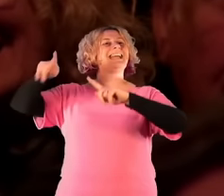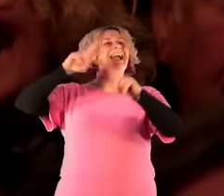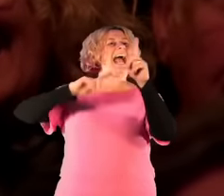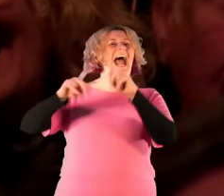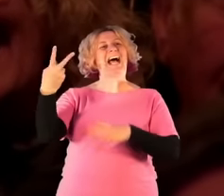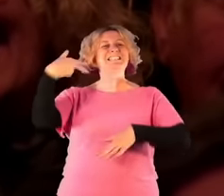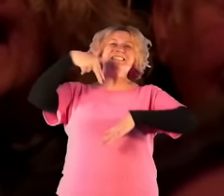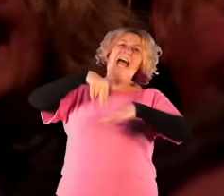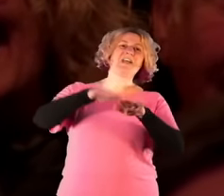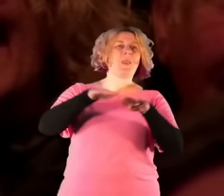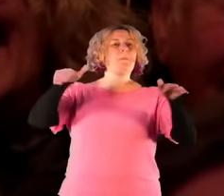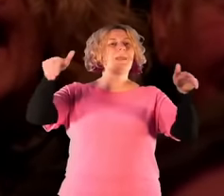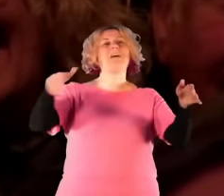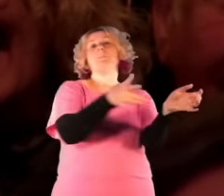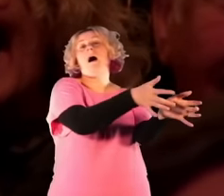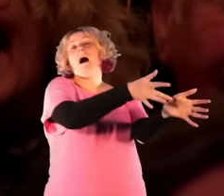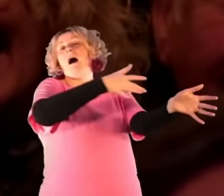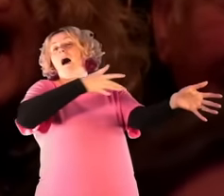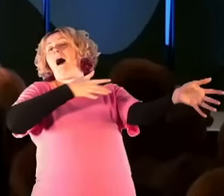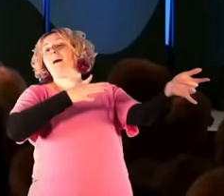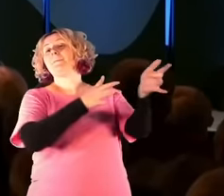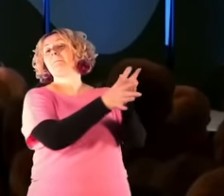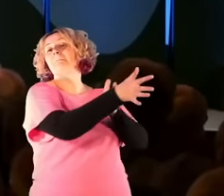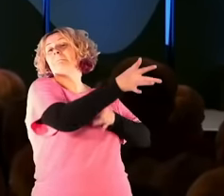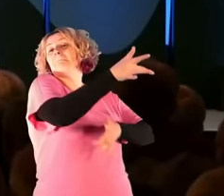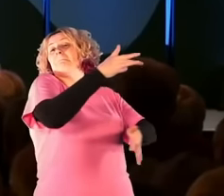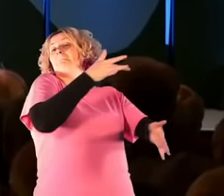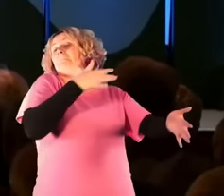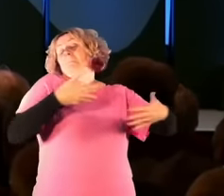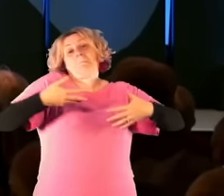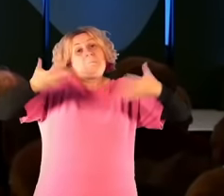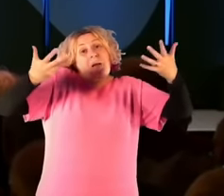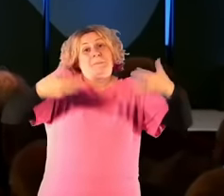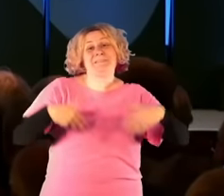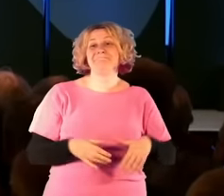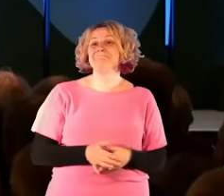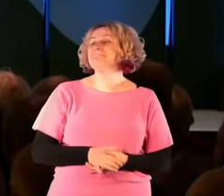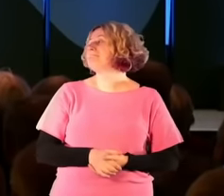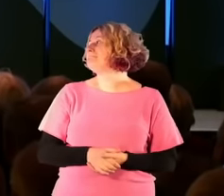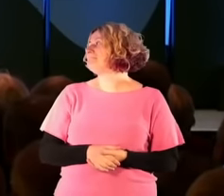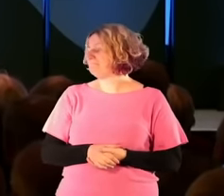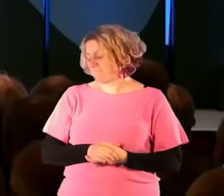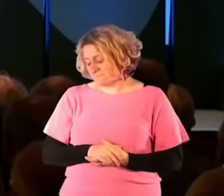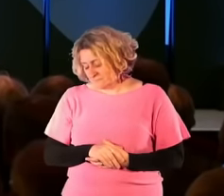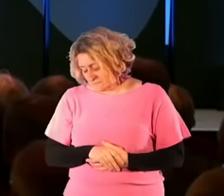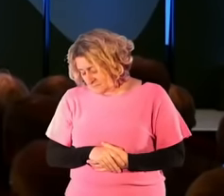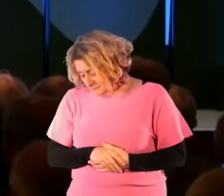harp. Wouldn't that be amazing? Or a guitar, or I don't know.